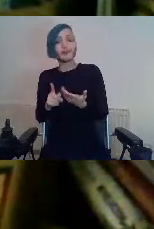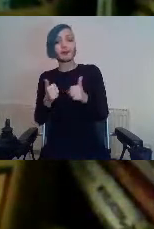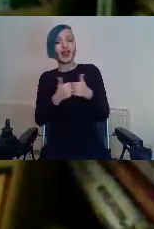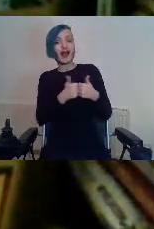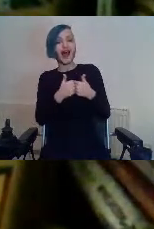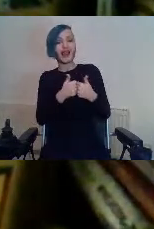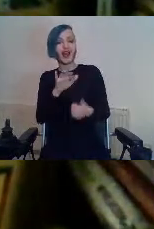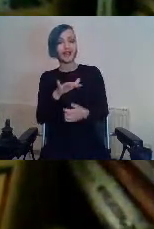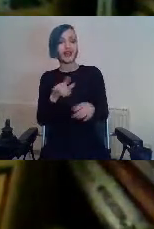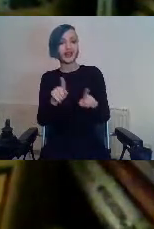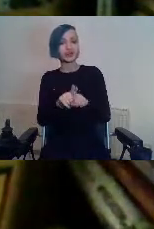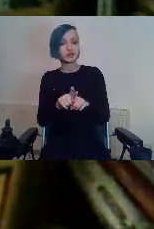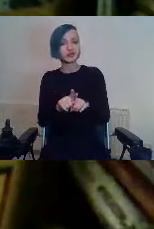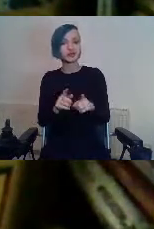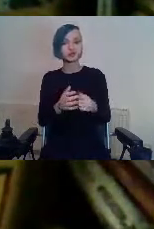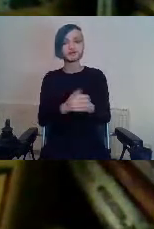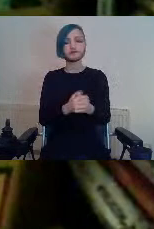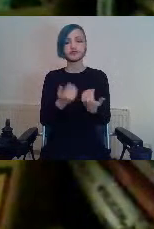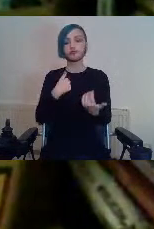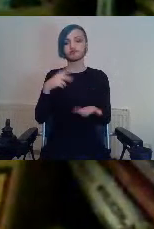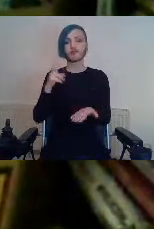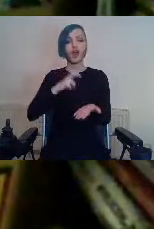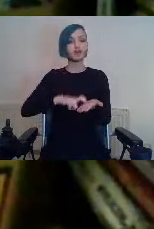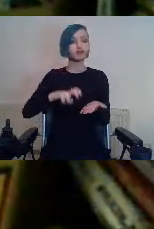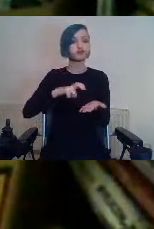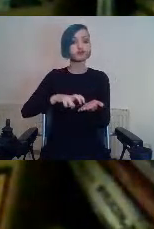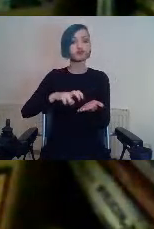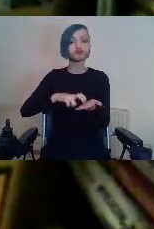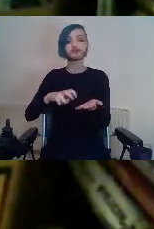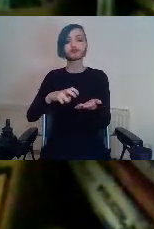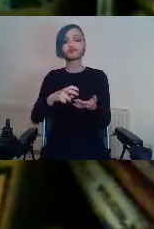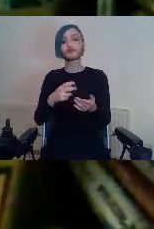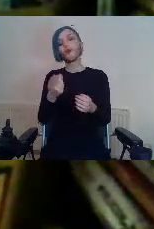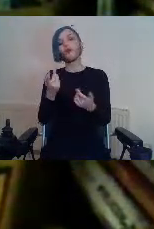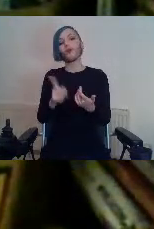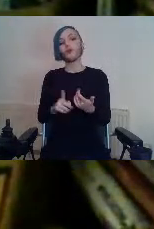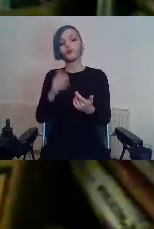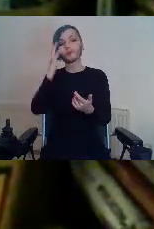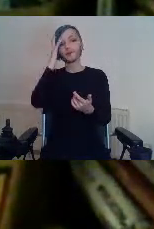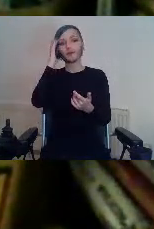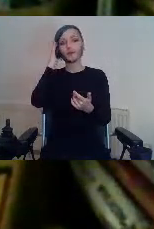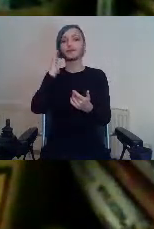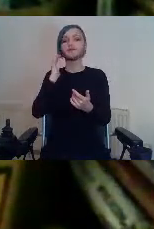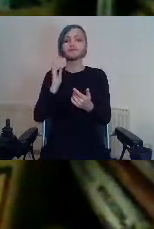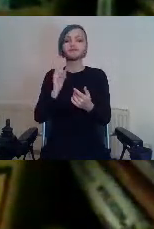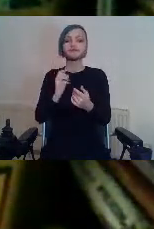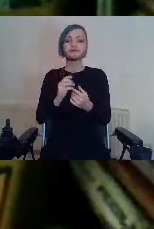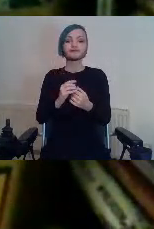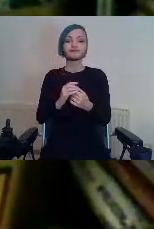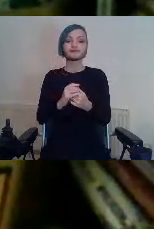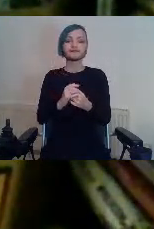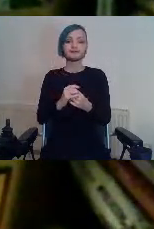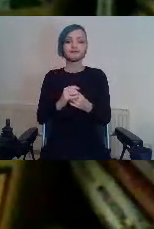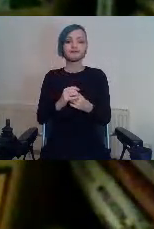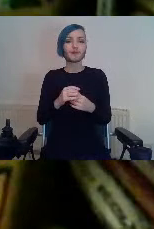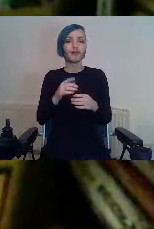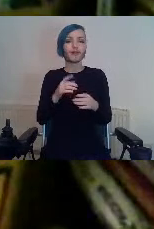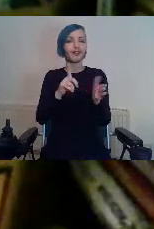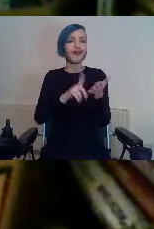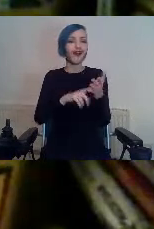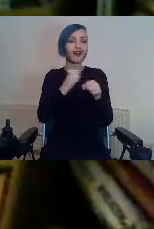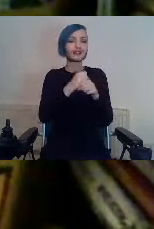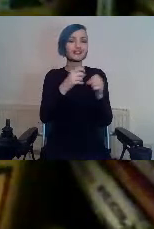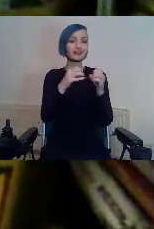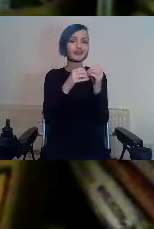at the street or I protest at the street, they are LGBT youth who call me mommy or who call